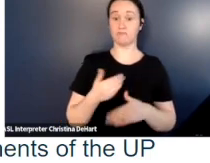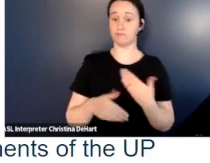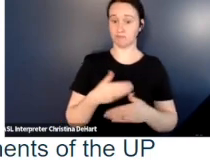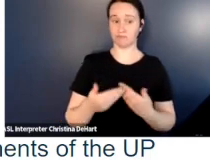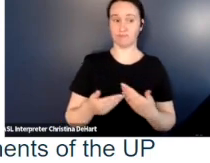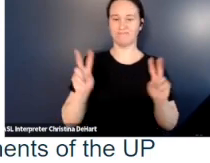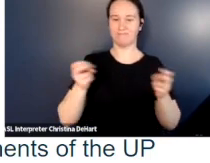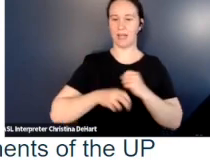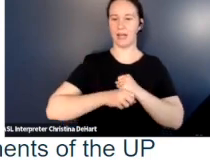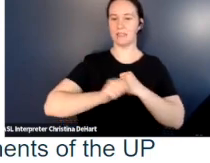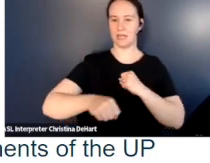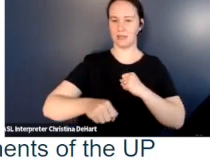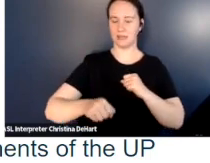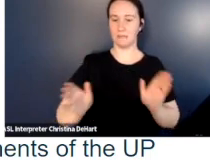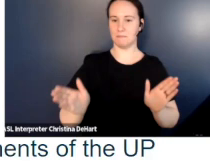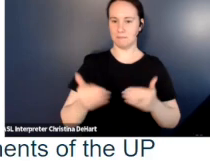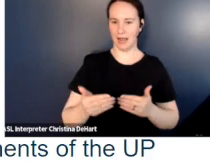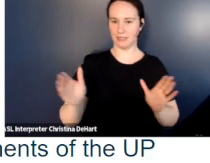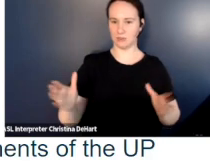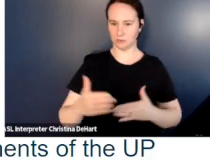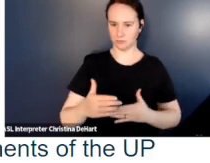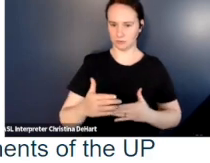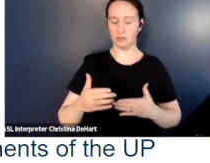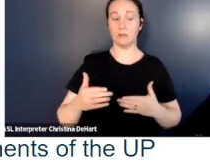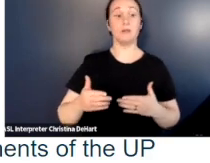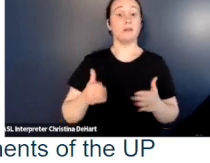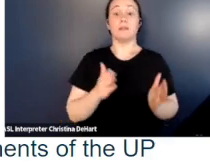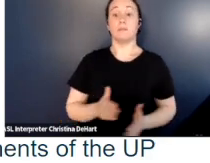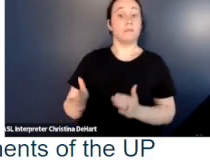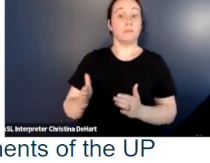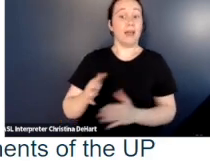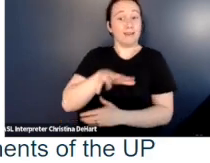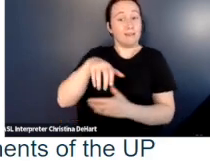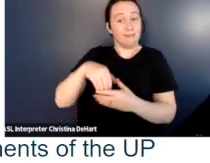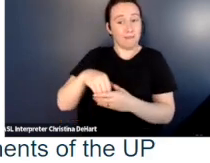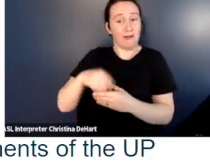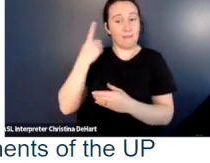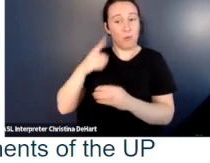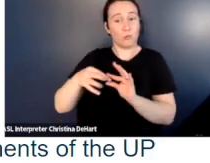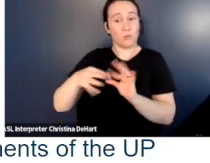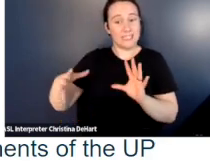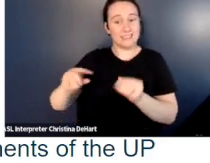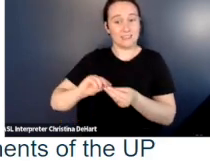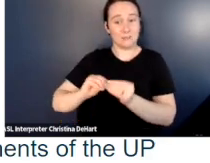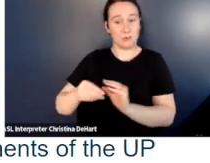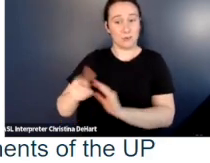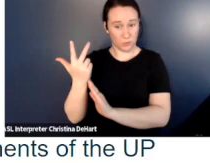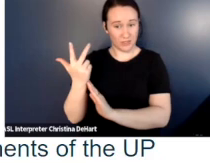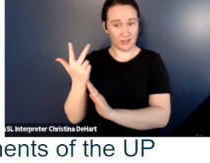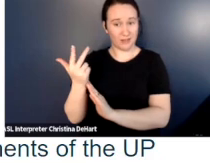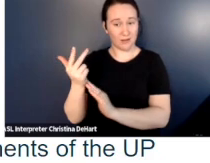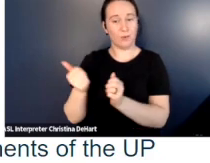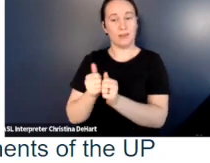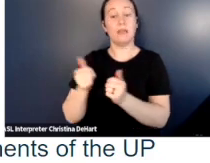package. The plan was to incorporate that into release 3, With the new target